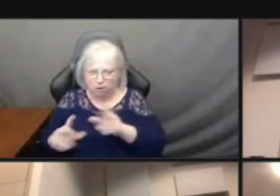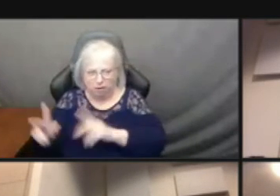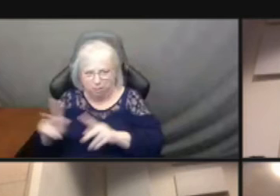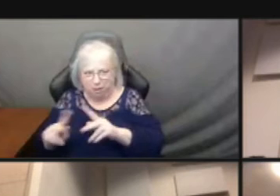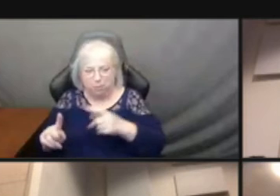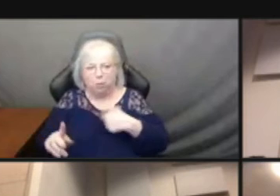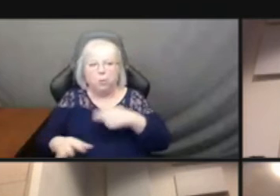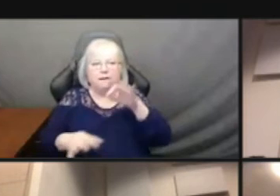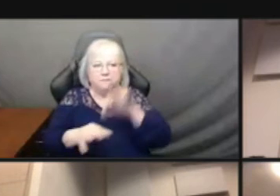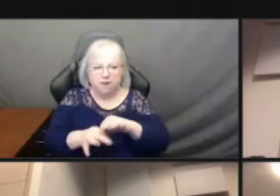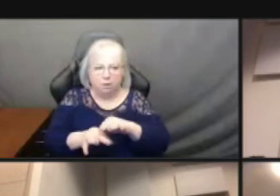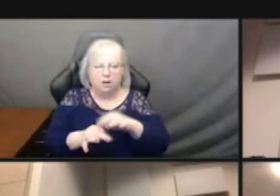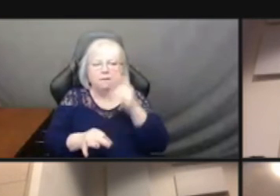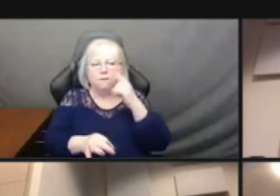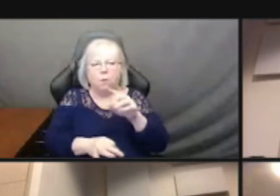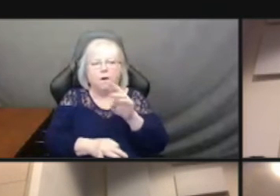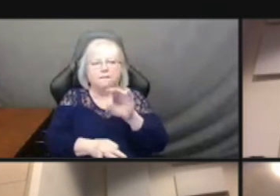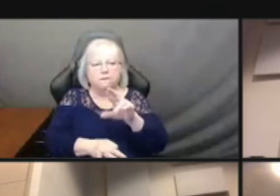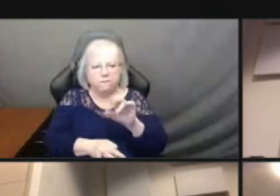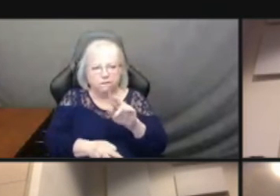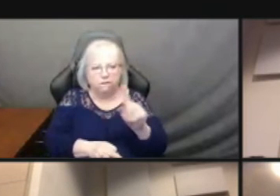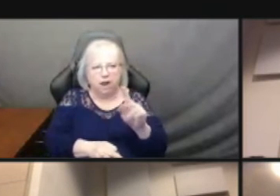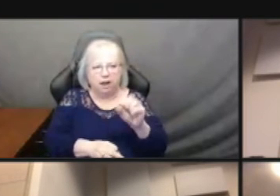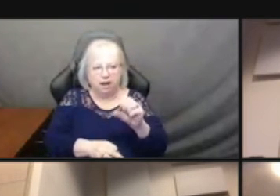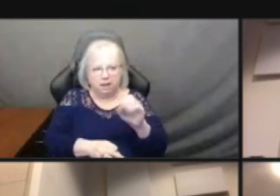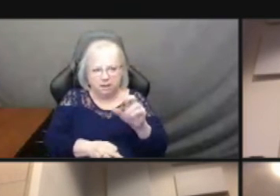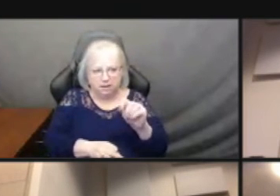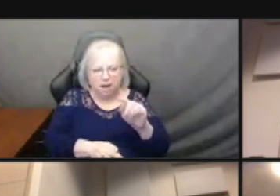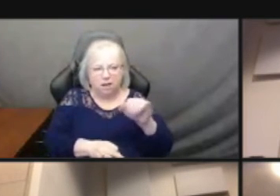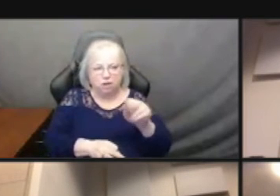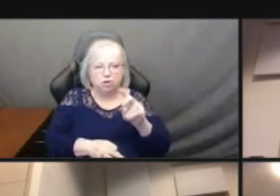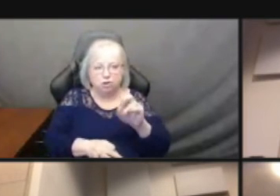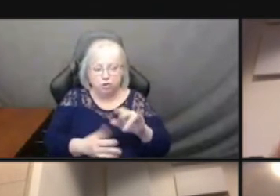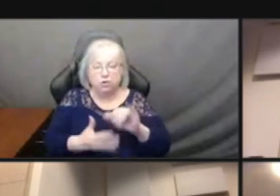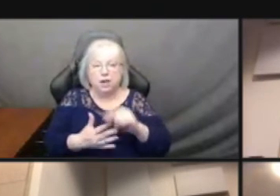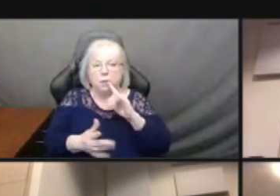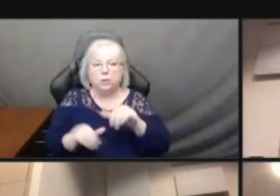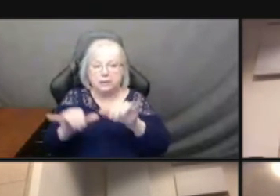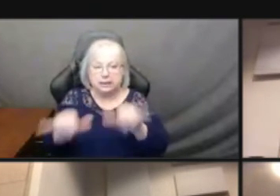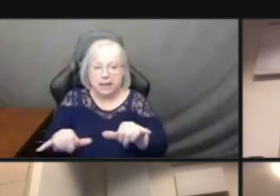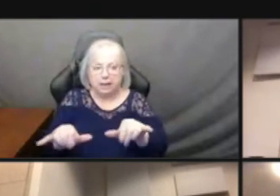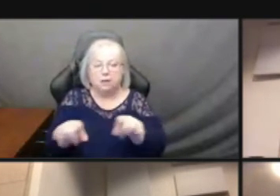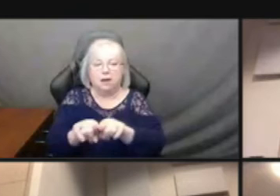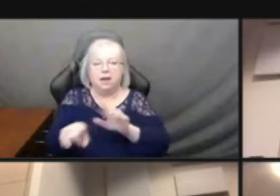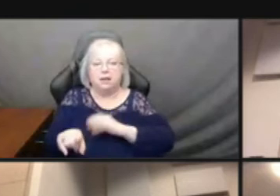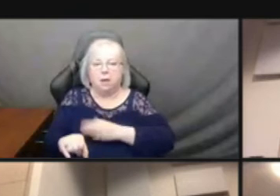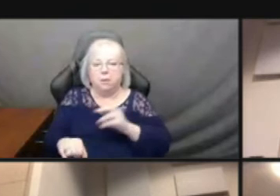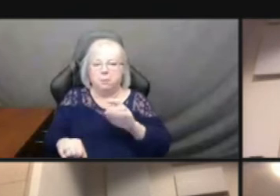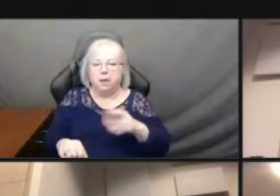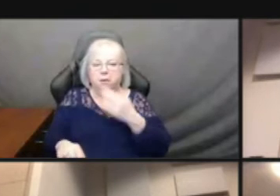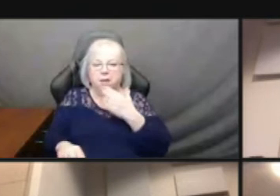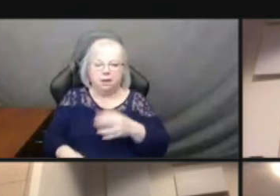voted for Frank Scott Jr., and that's where he will remain as our mayor. Thank you.